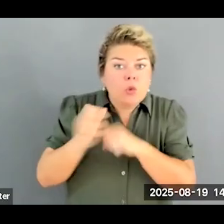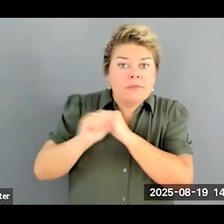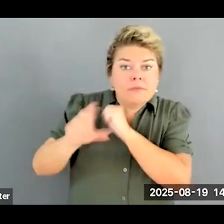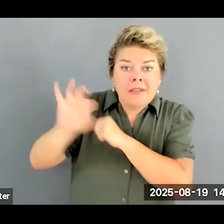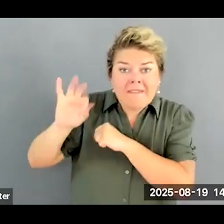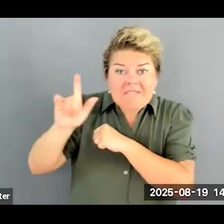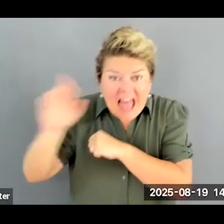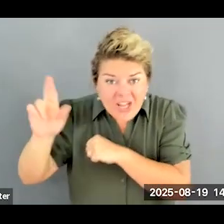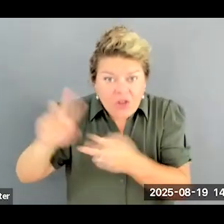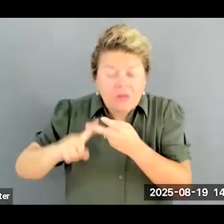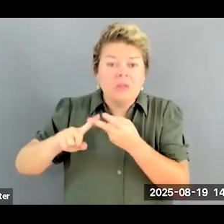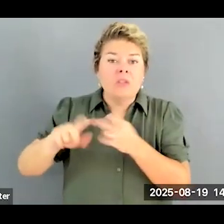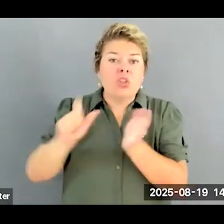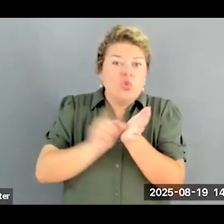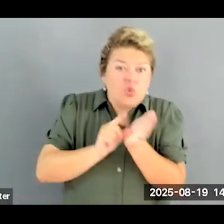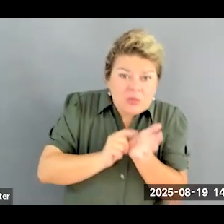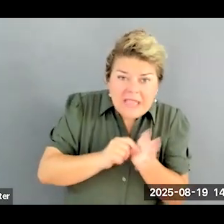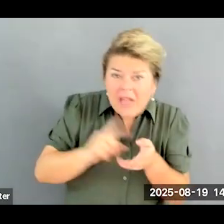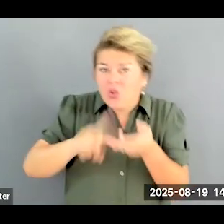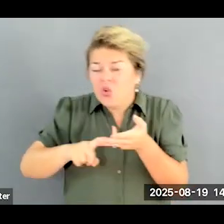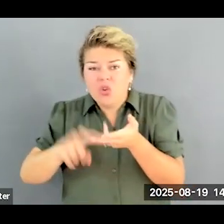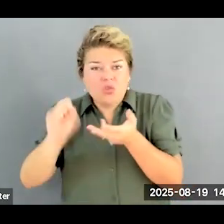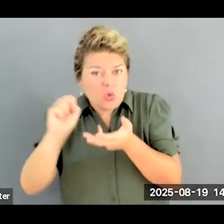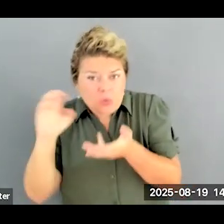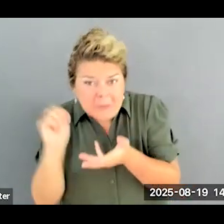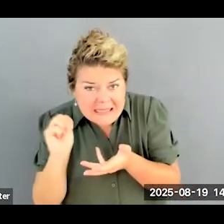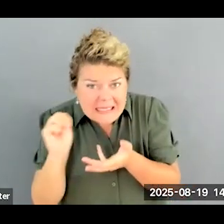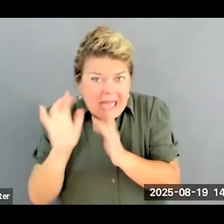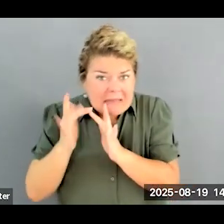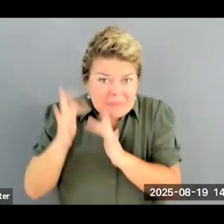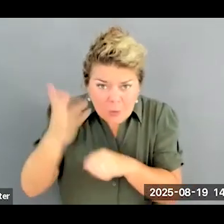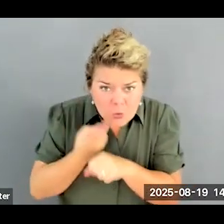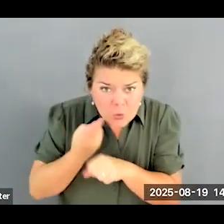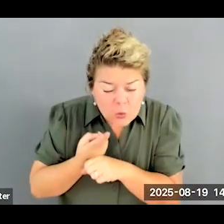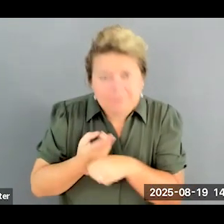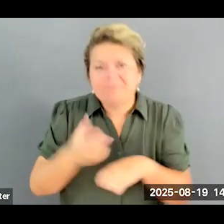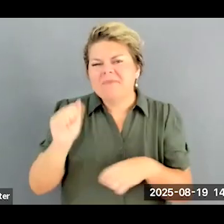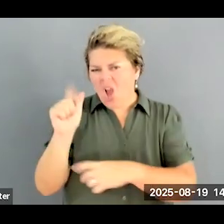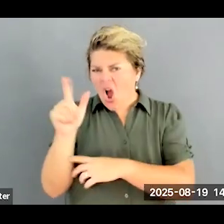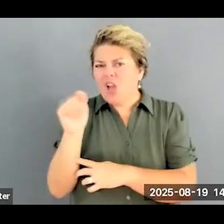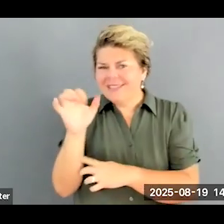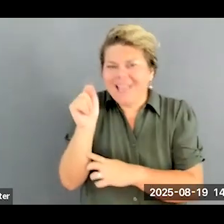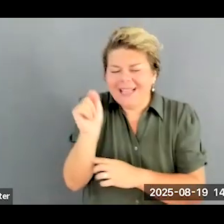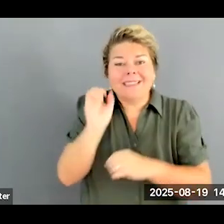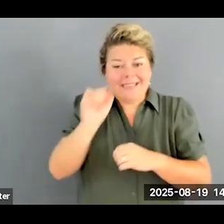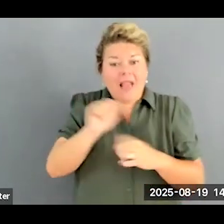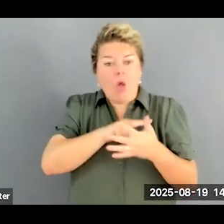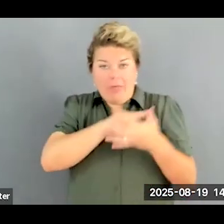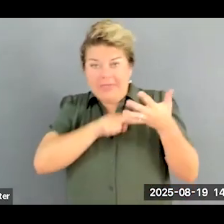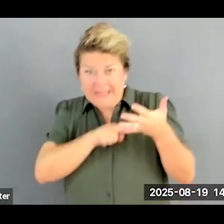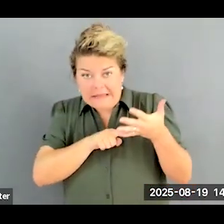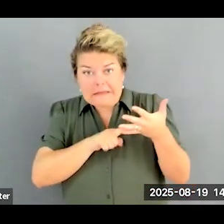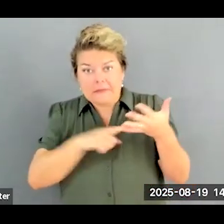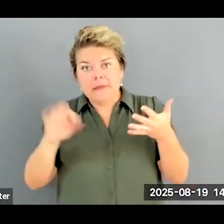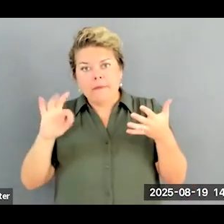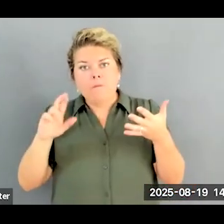virtual newsletters, email, social media? Alt text can be located on each one of these forums